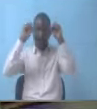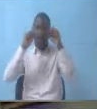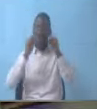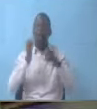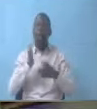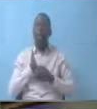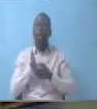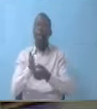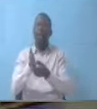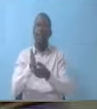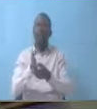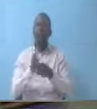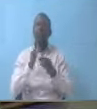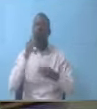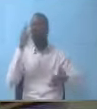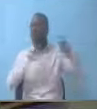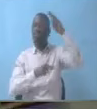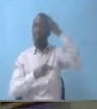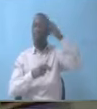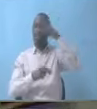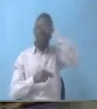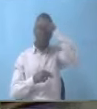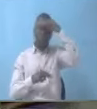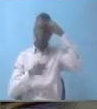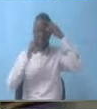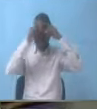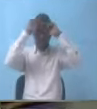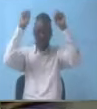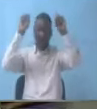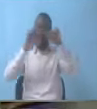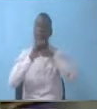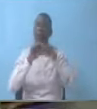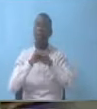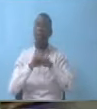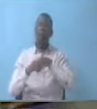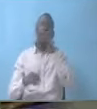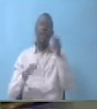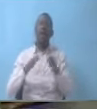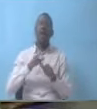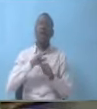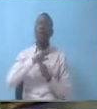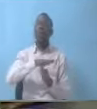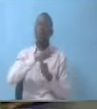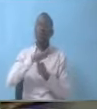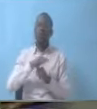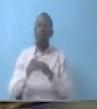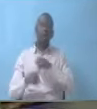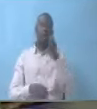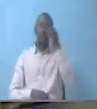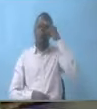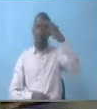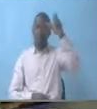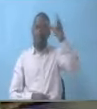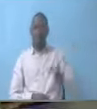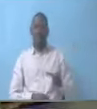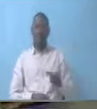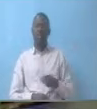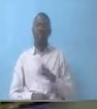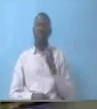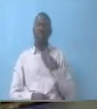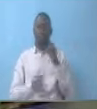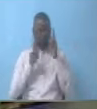top civil servants, and ambassadors and ministers. And what it was looking for is whether